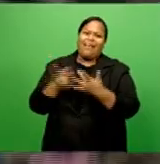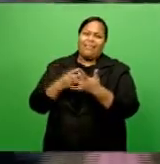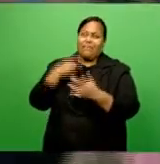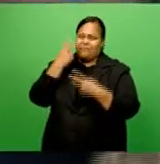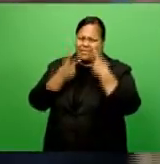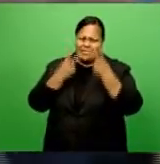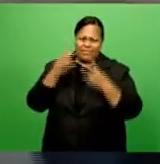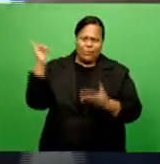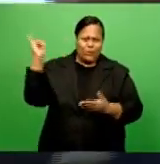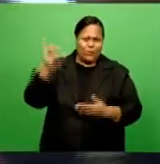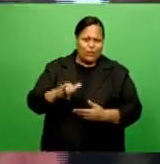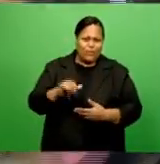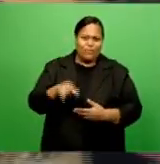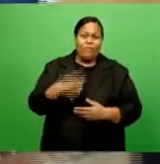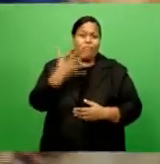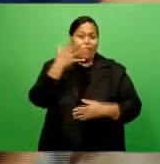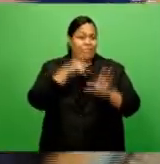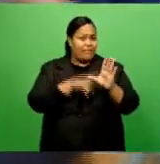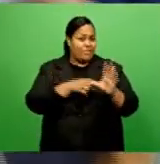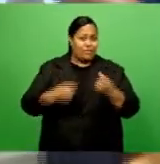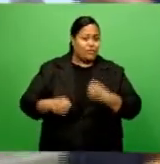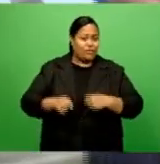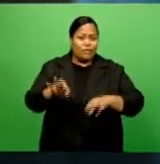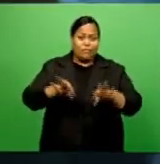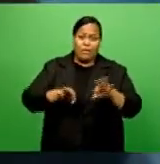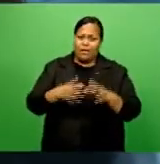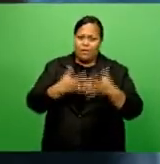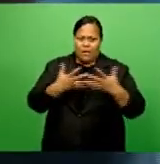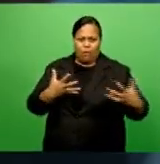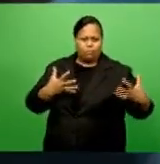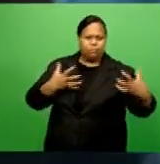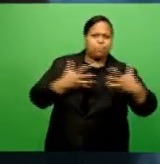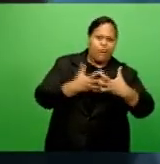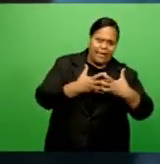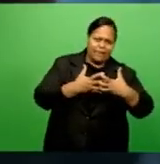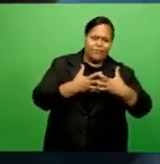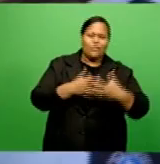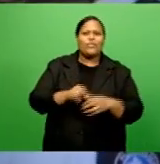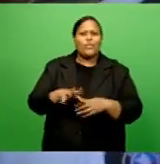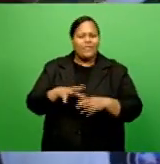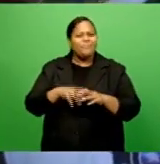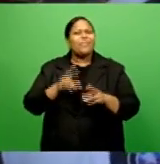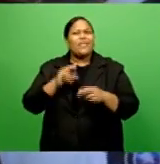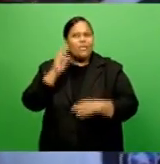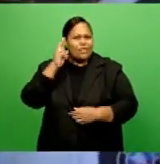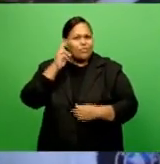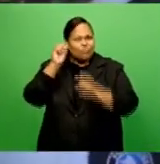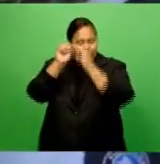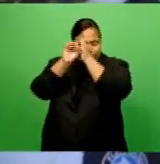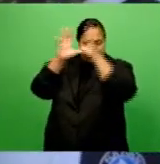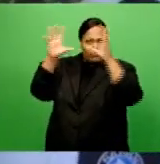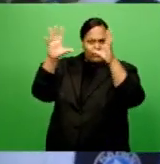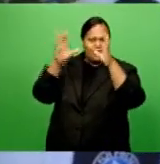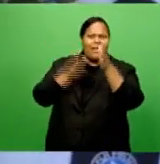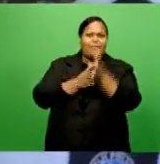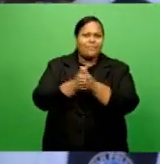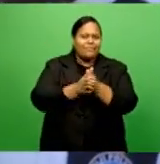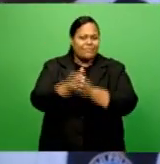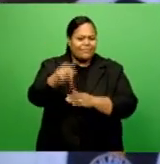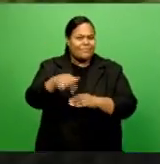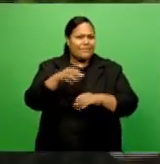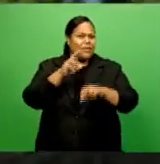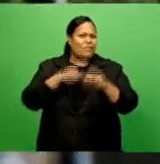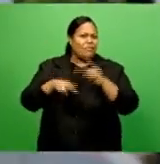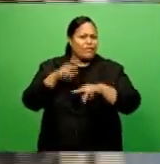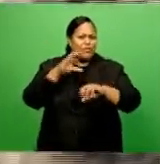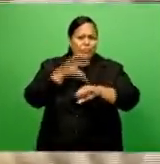says the 5-year strategic plan has synchronized the force's dreams and aspirations. He says effective crime